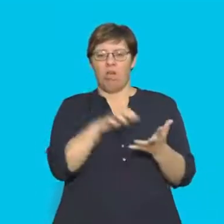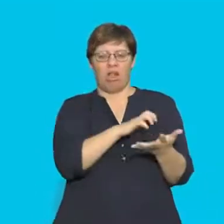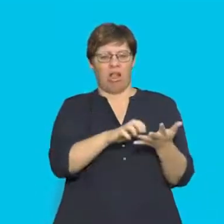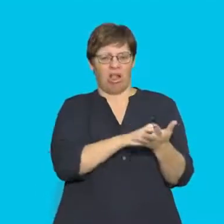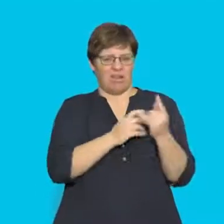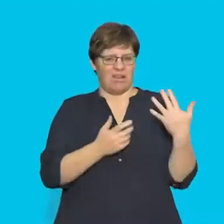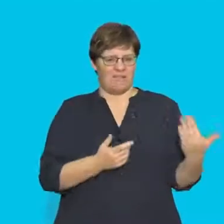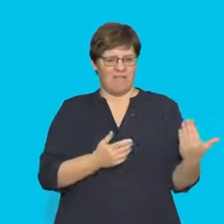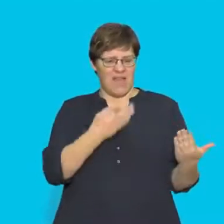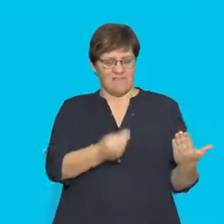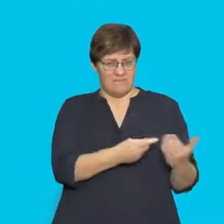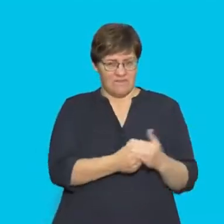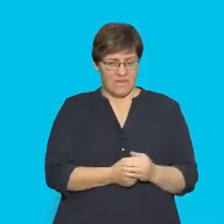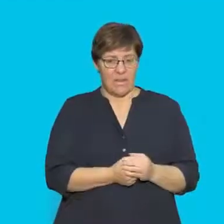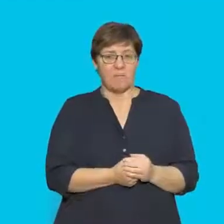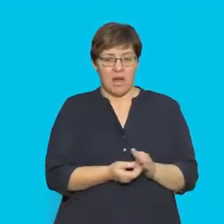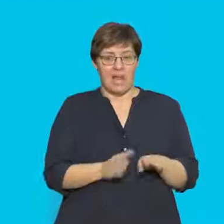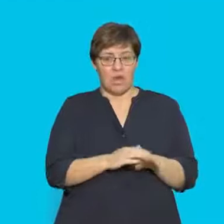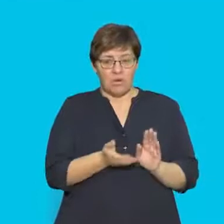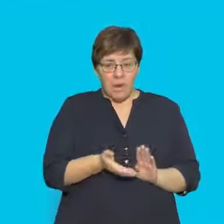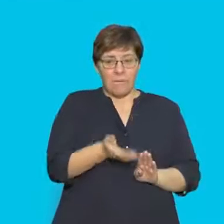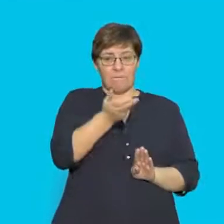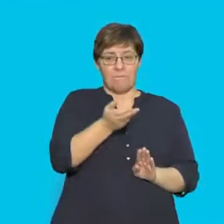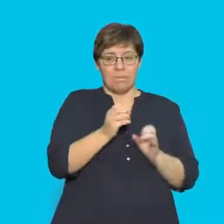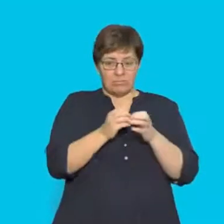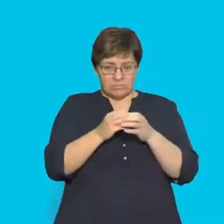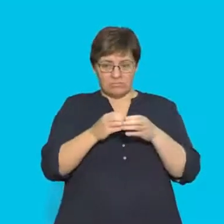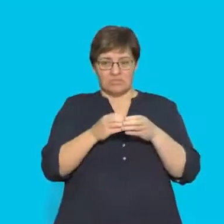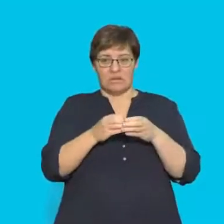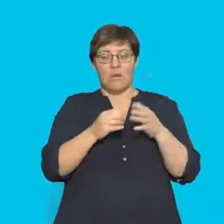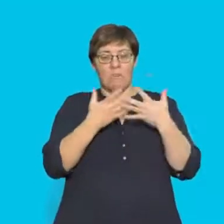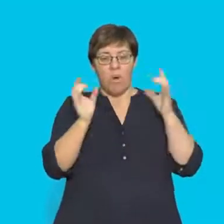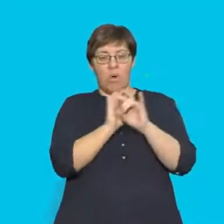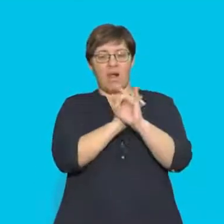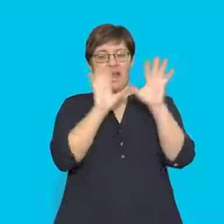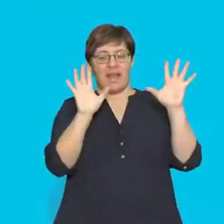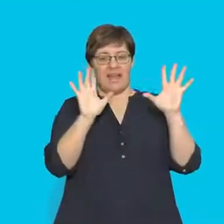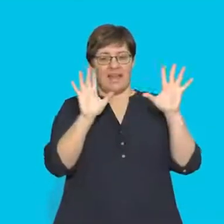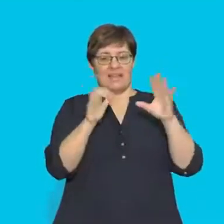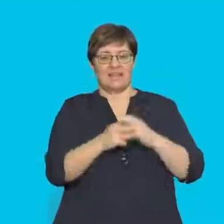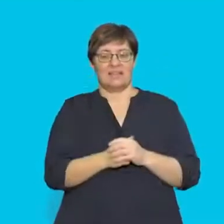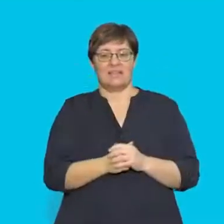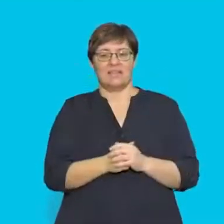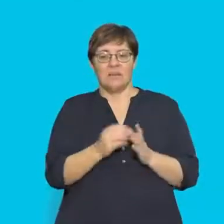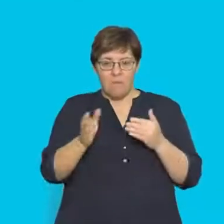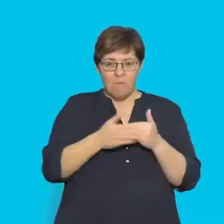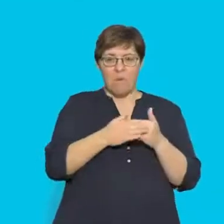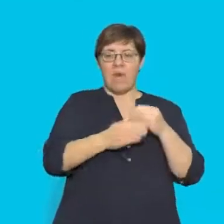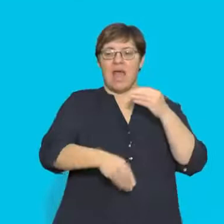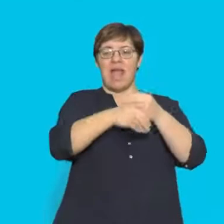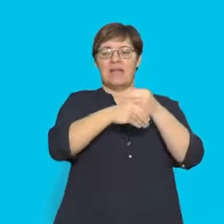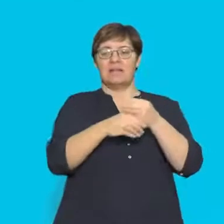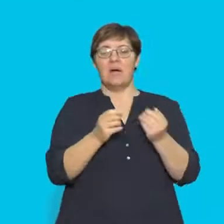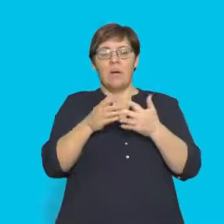scrambled. So if we increase the current, look what happens. It becomes more defined. And if we increase it a little